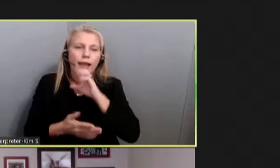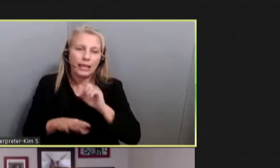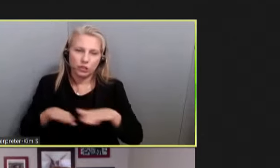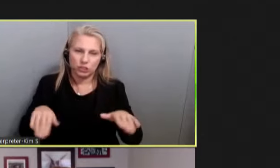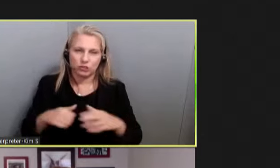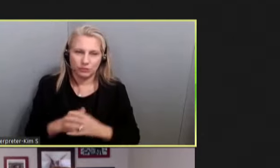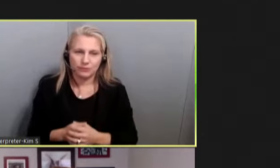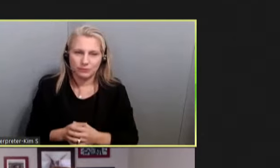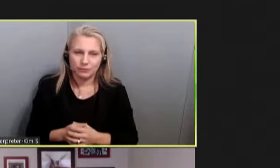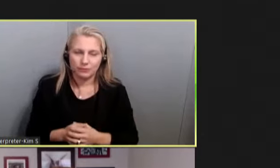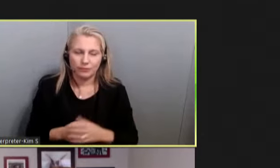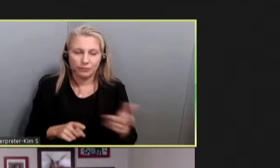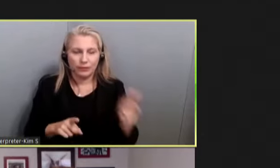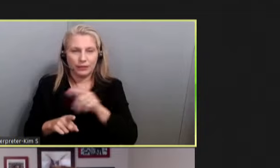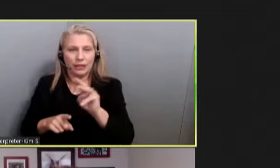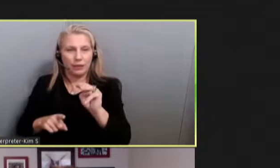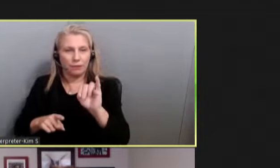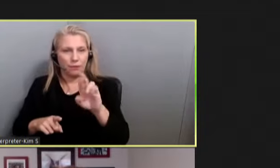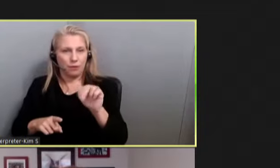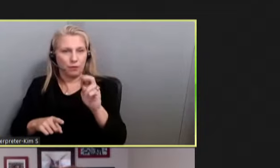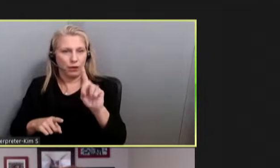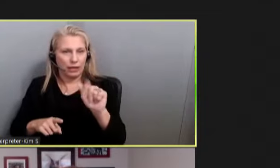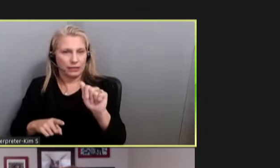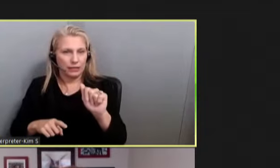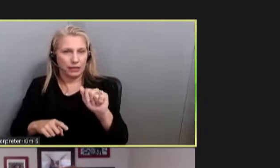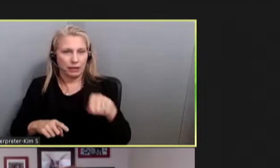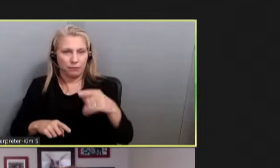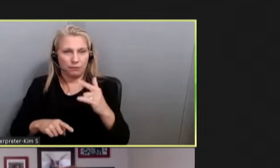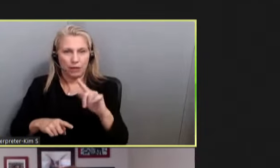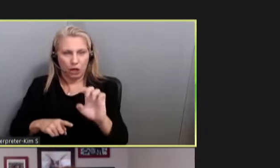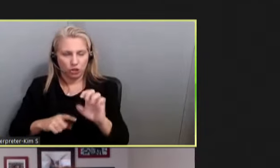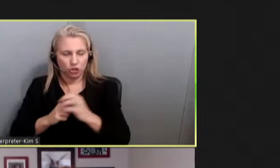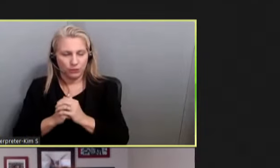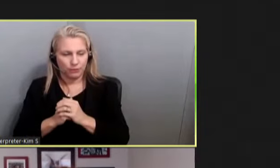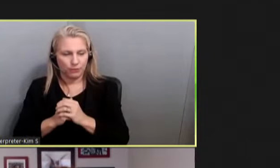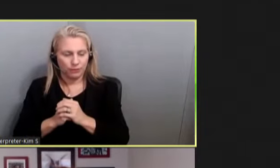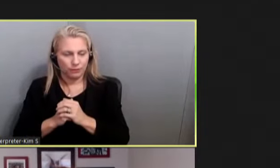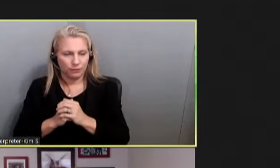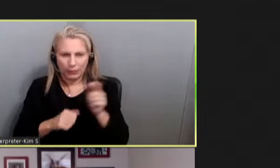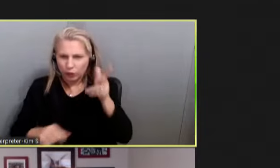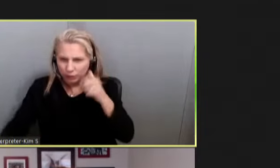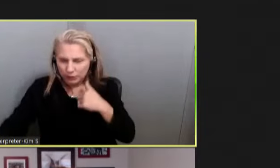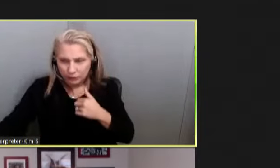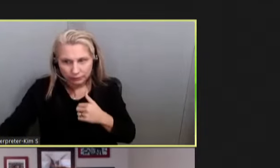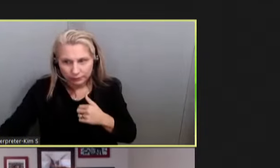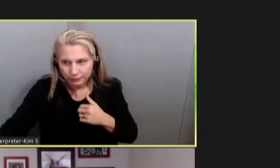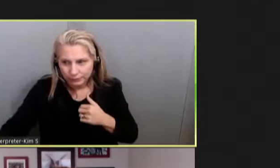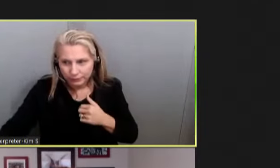right, let's go to Miranda Page. Can you guys hear me?